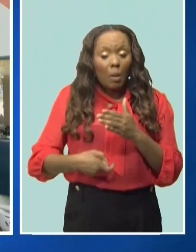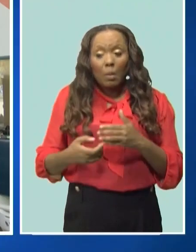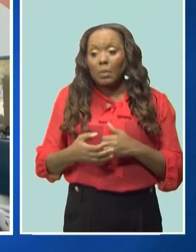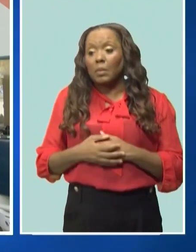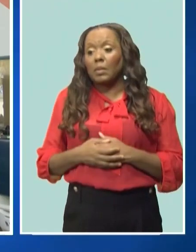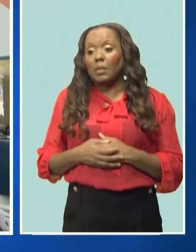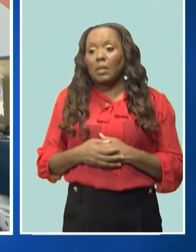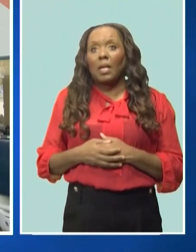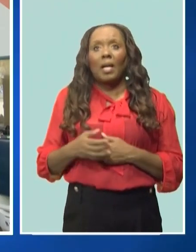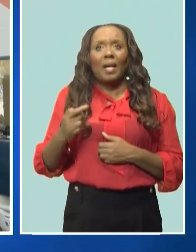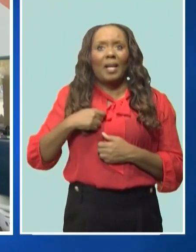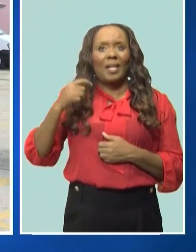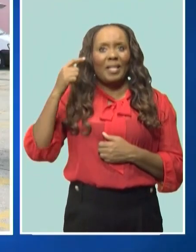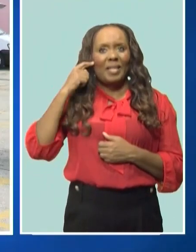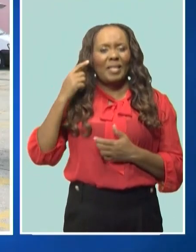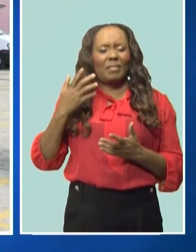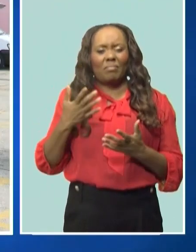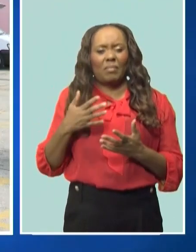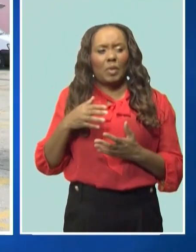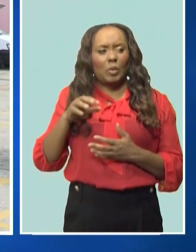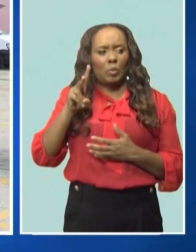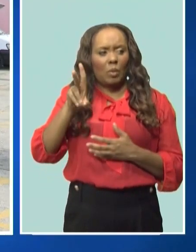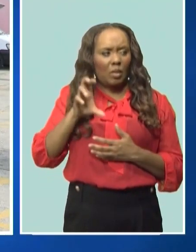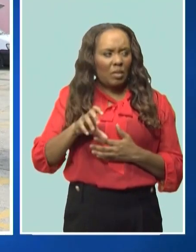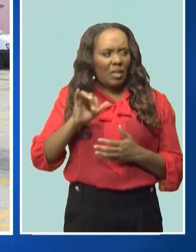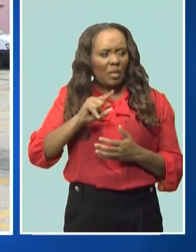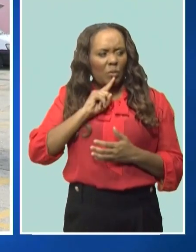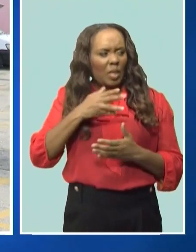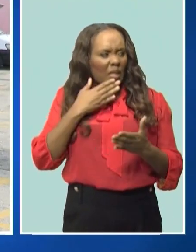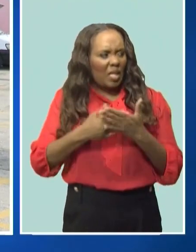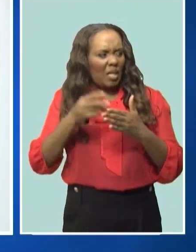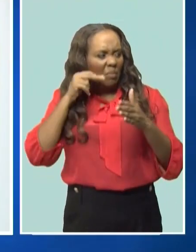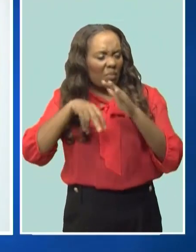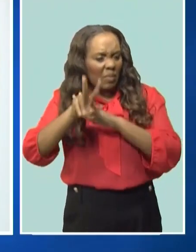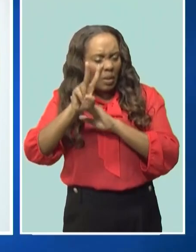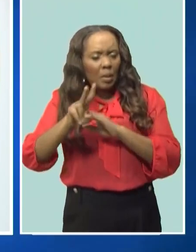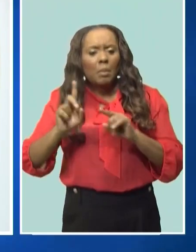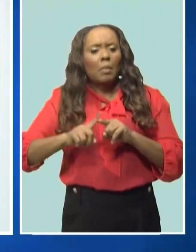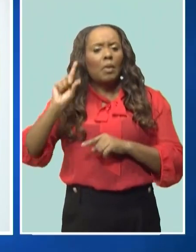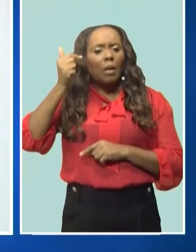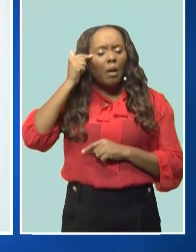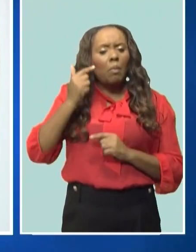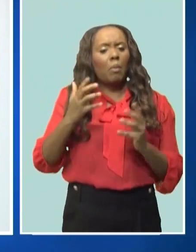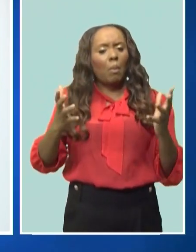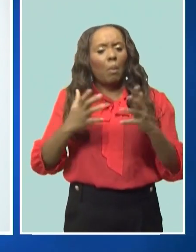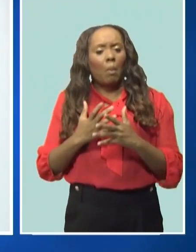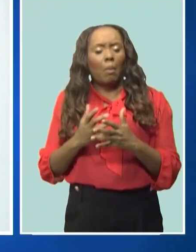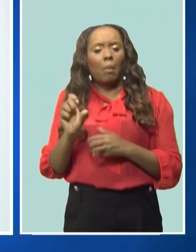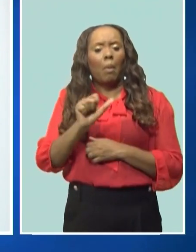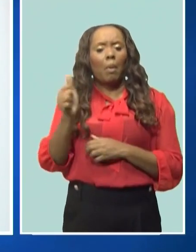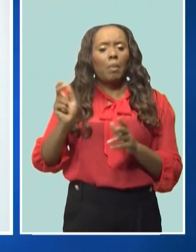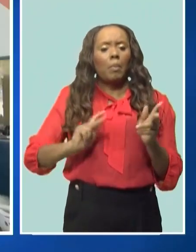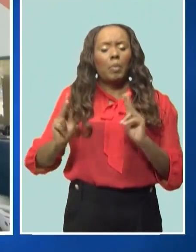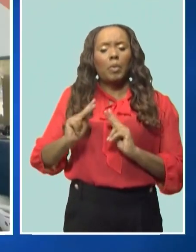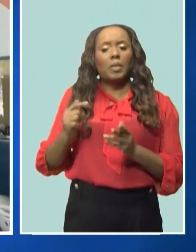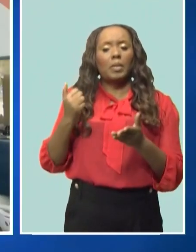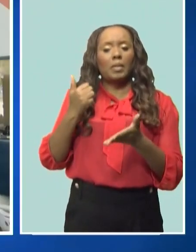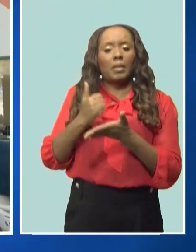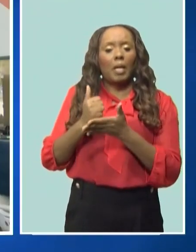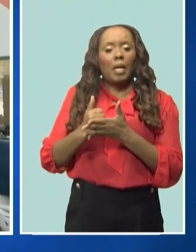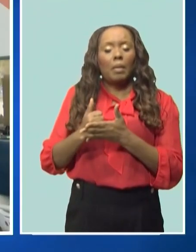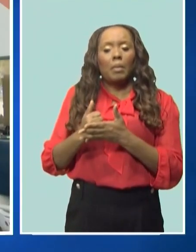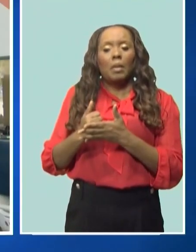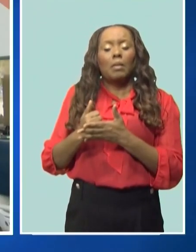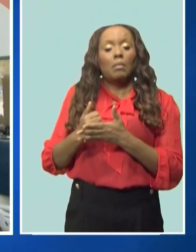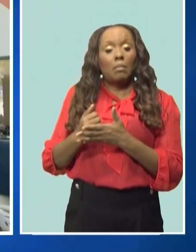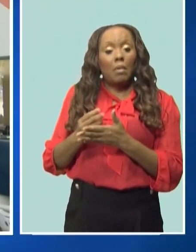think, a reasonable projection. What we're saying, what the government is saying is we would encourage the support of other lenders, private sector, commercial banks,